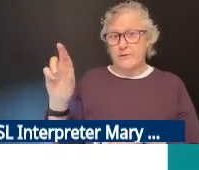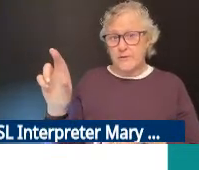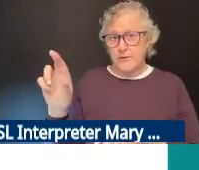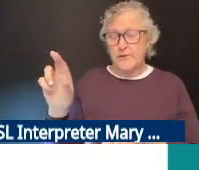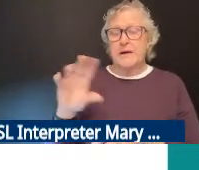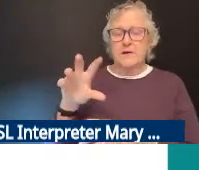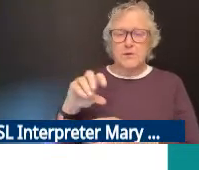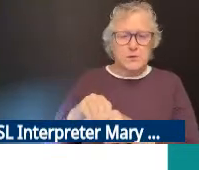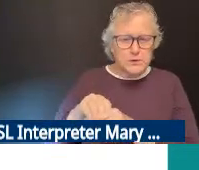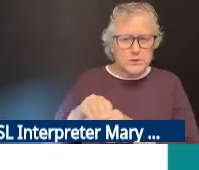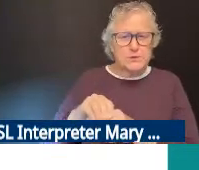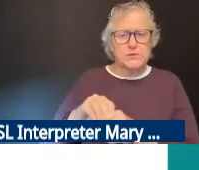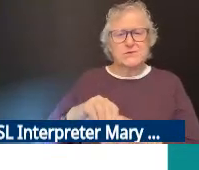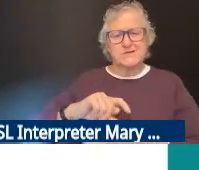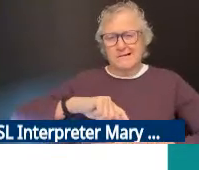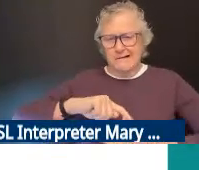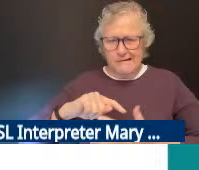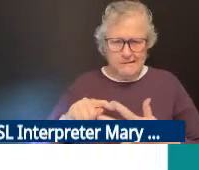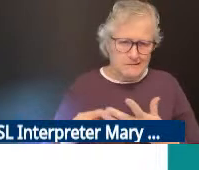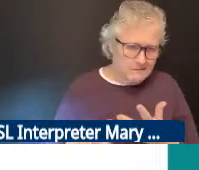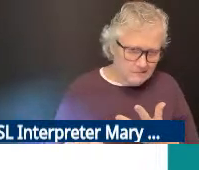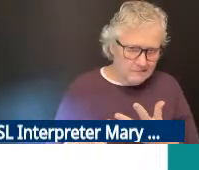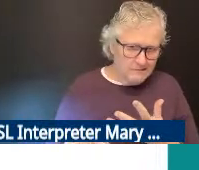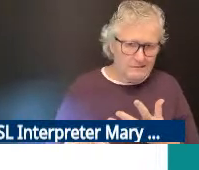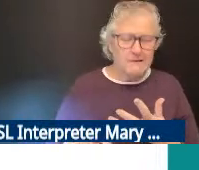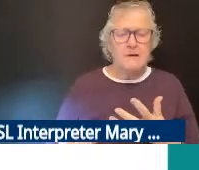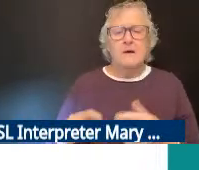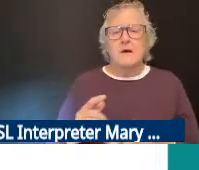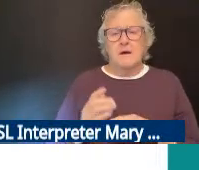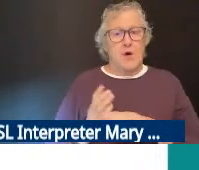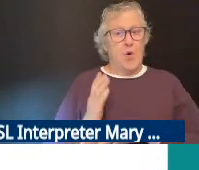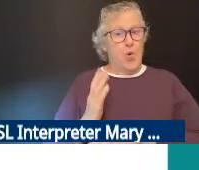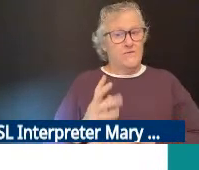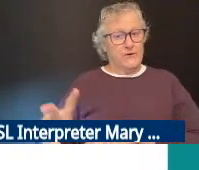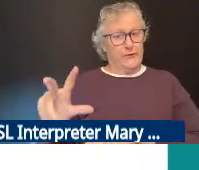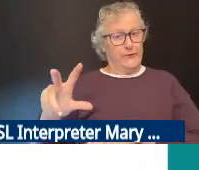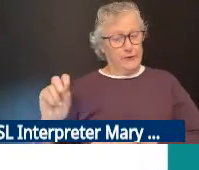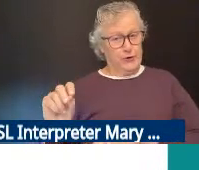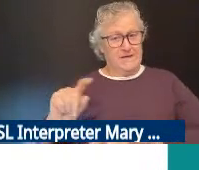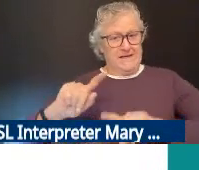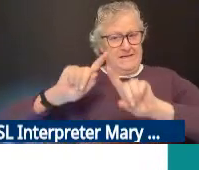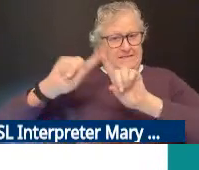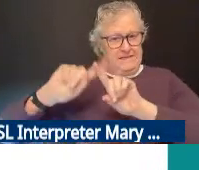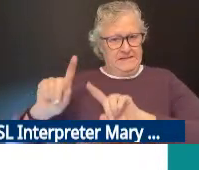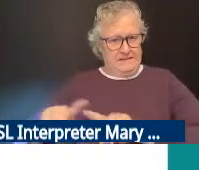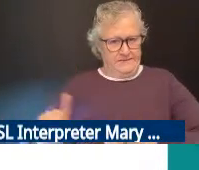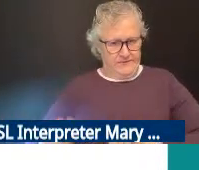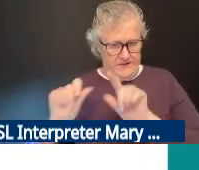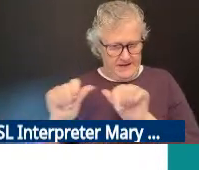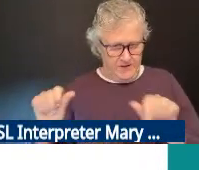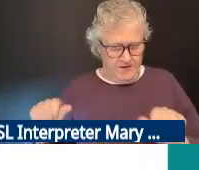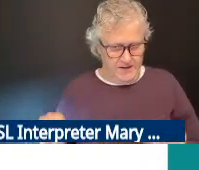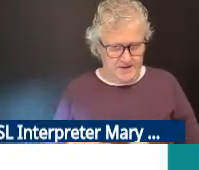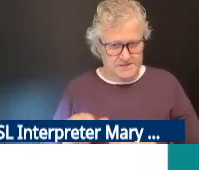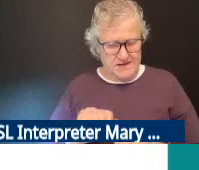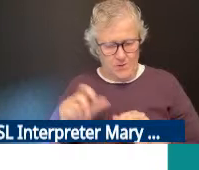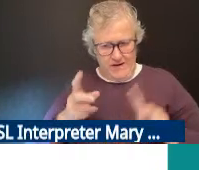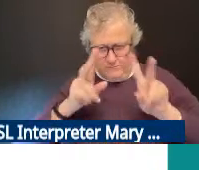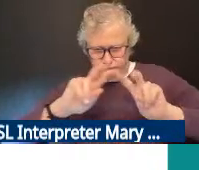supplemental. So you've got 9 of them here. There were another 21 or so, and so this is just